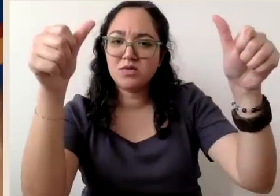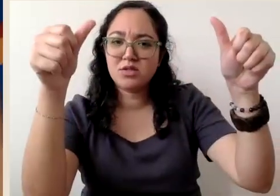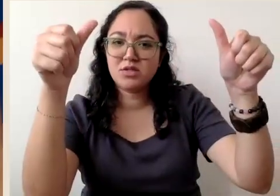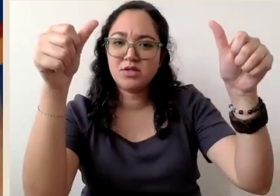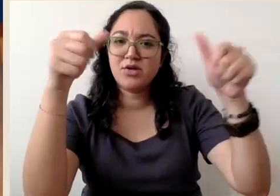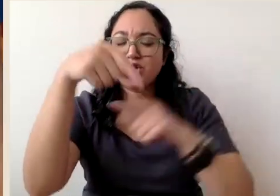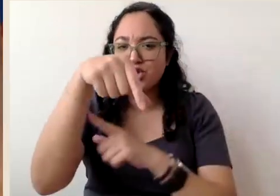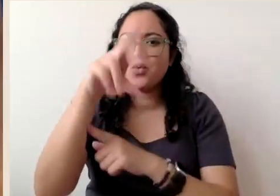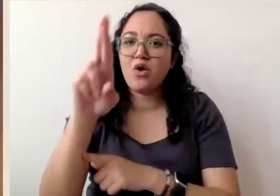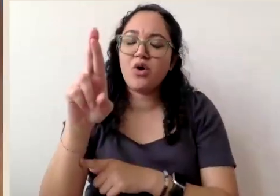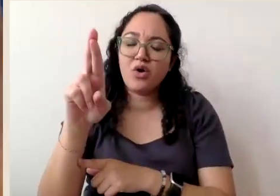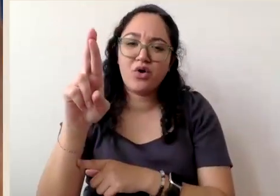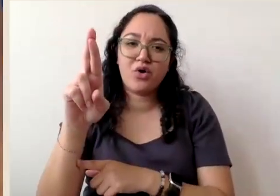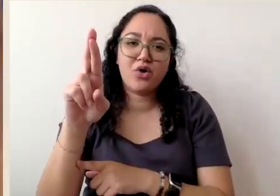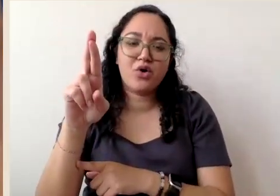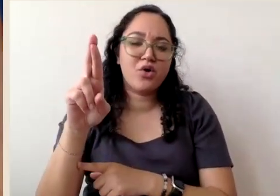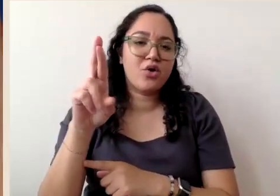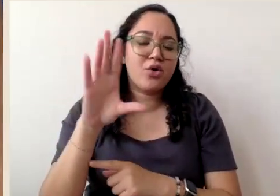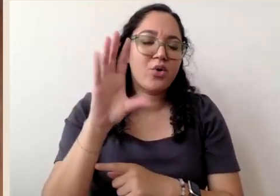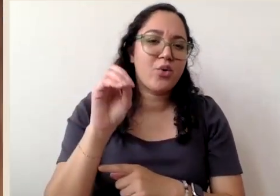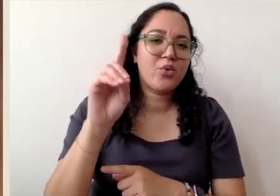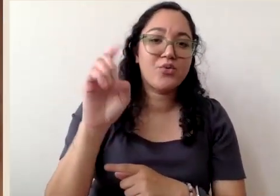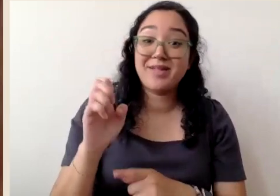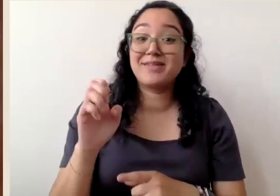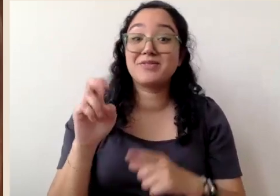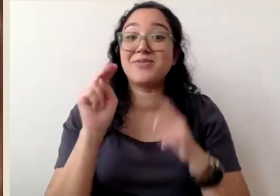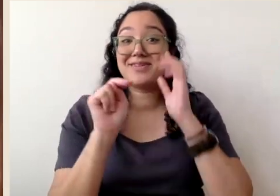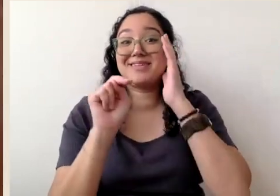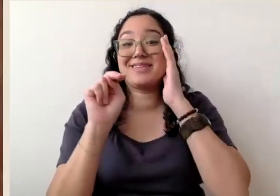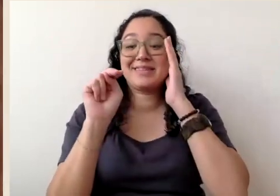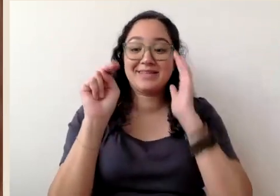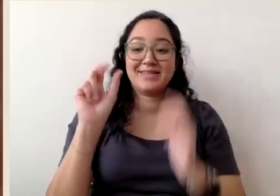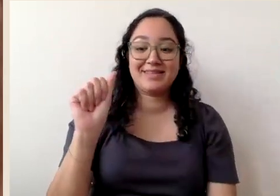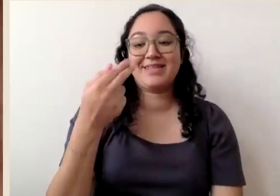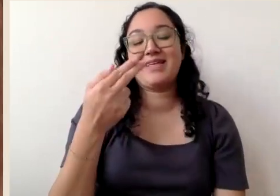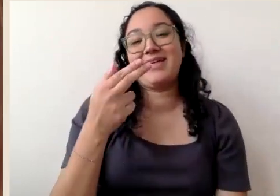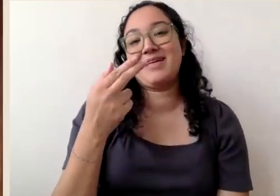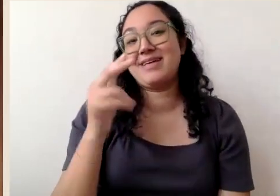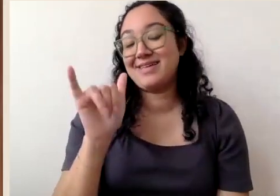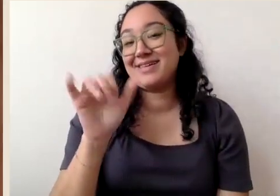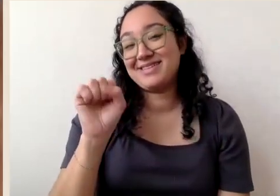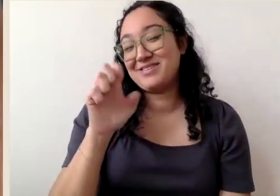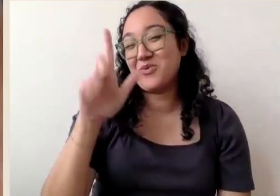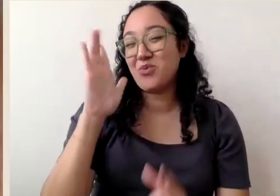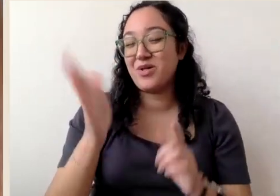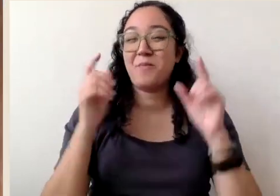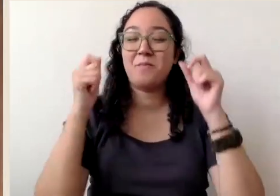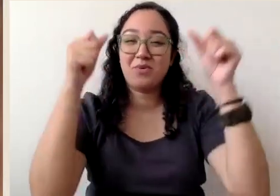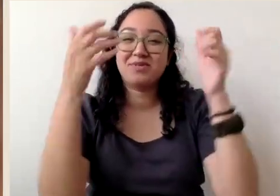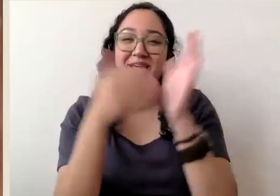the QR code. So Nicel will post it again if somebody has any other questions. And